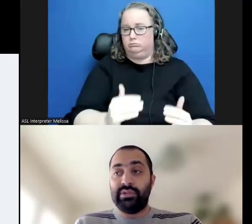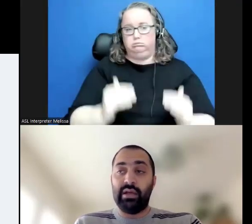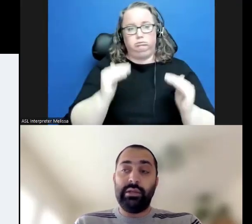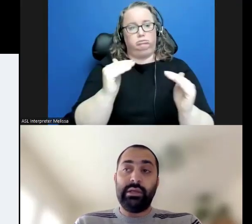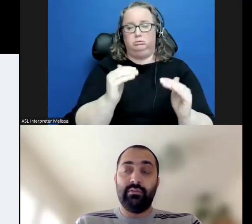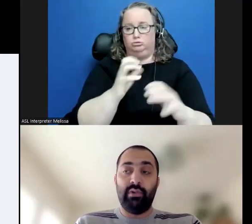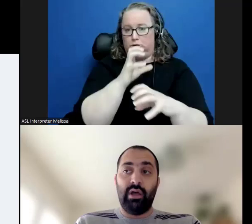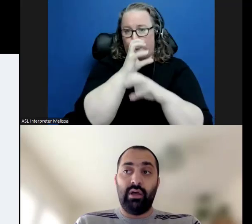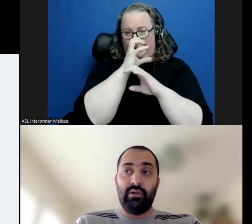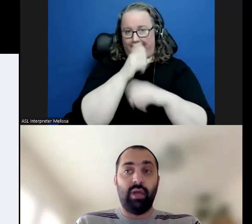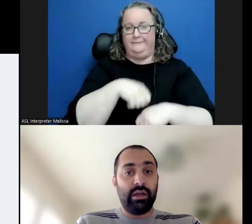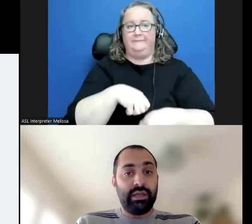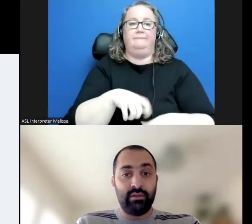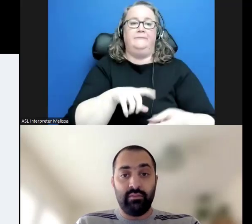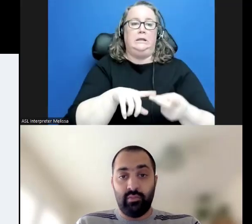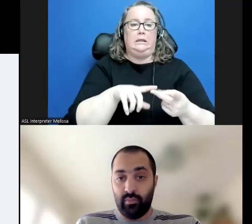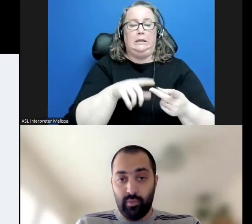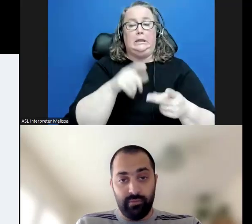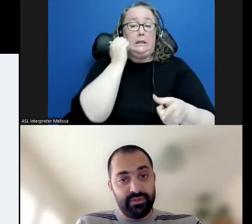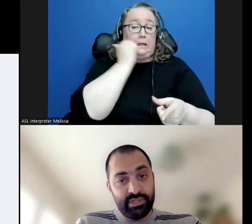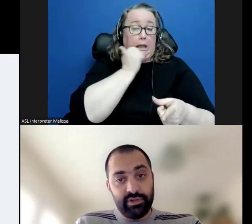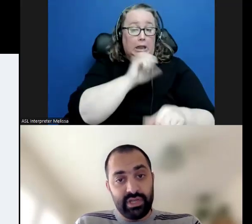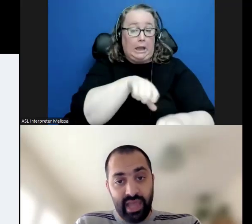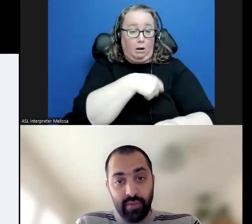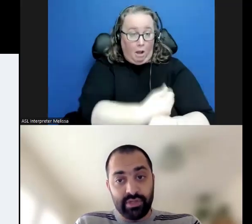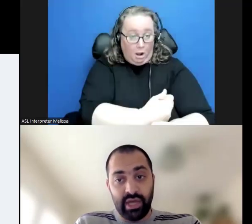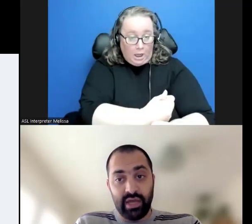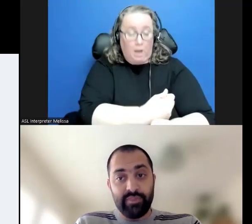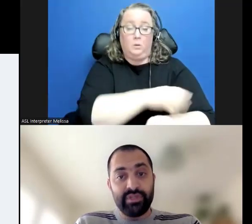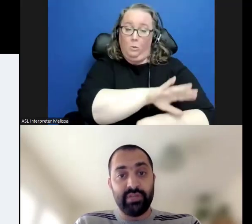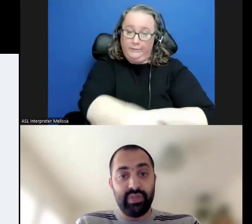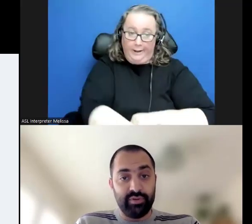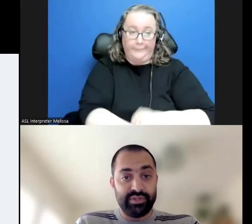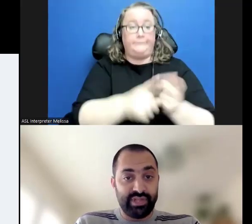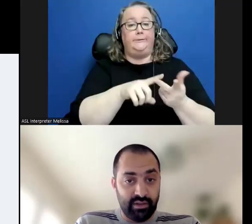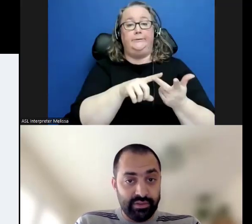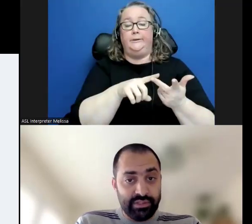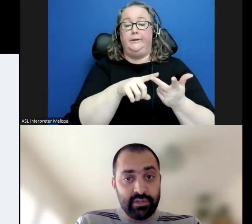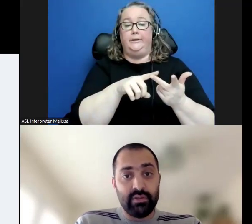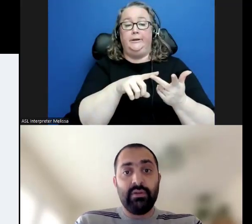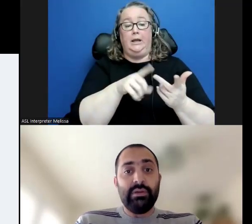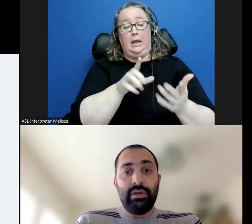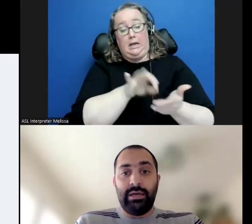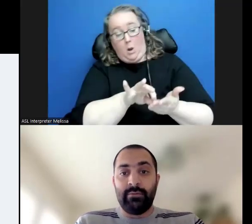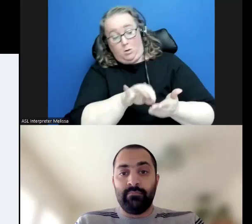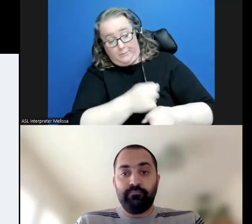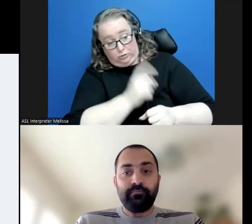include daily lock-in or facility count times in people's cells.